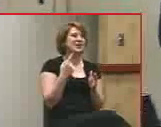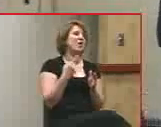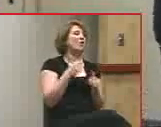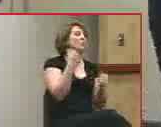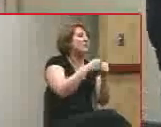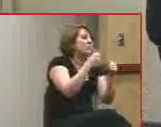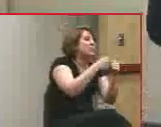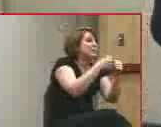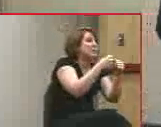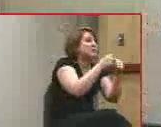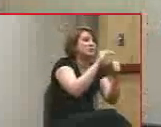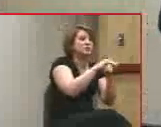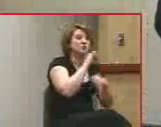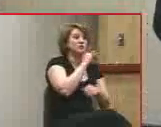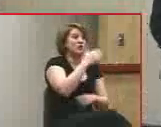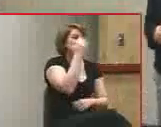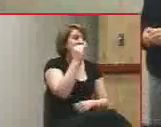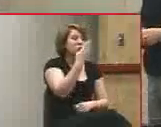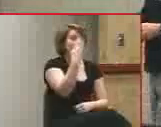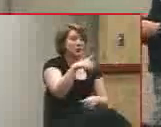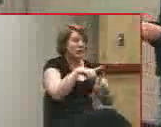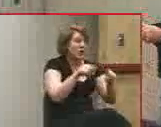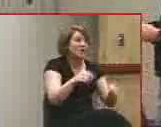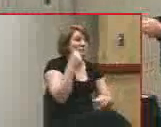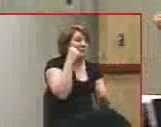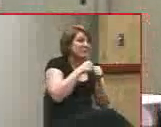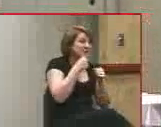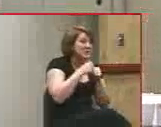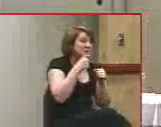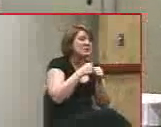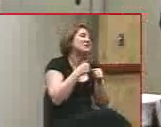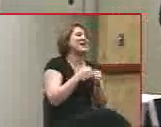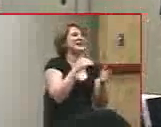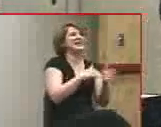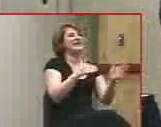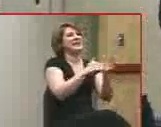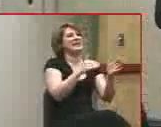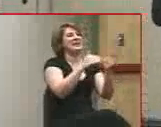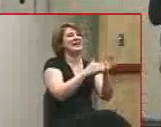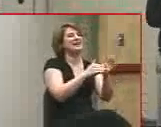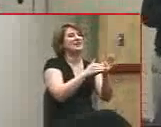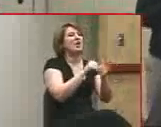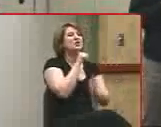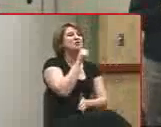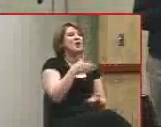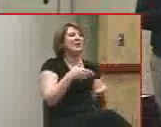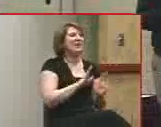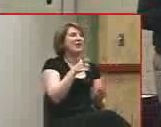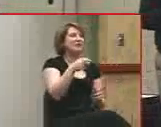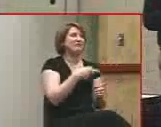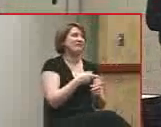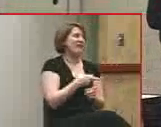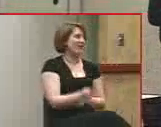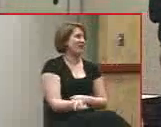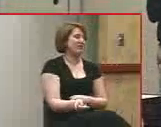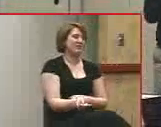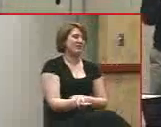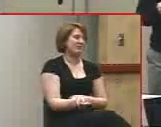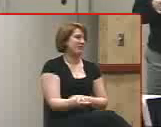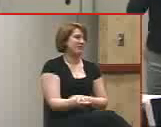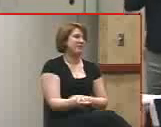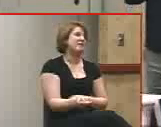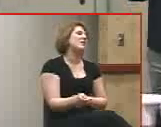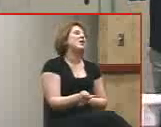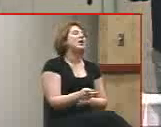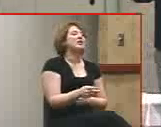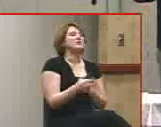need. Remember. I keep walking by, every time I walk by going, remember, if you need. Don't let her fail. So keep